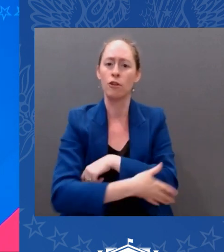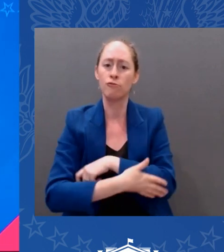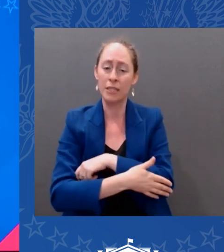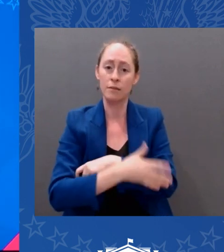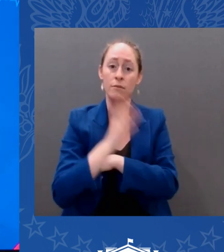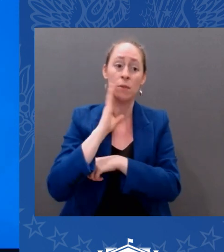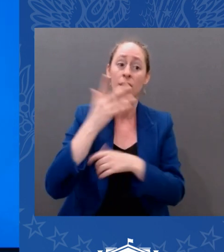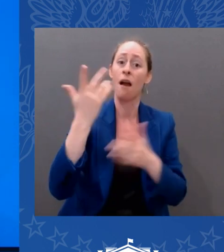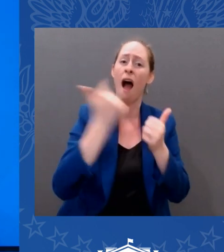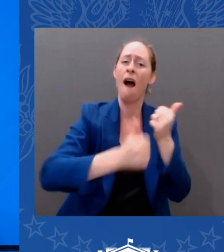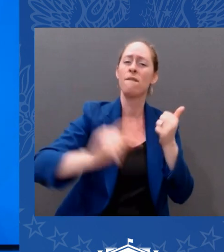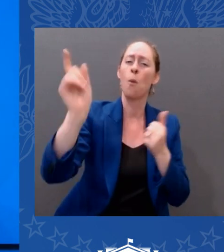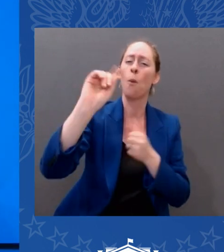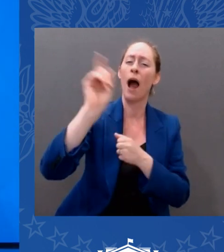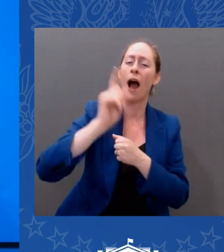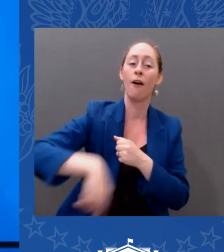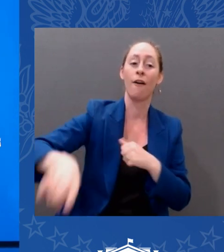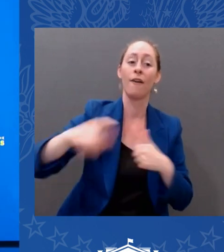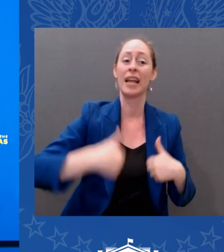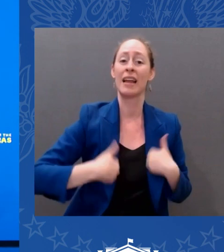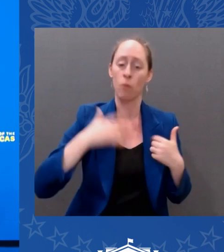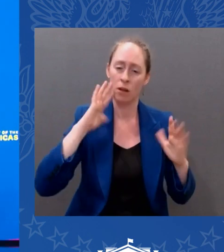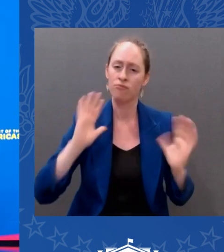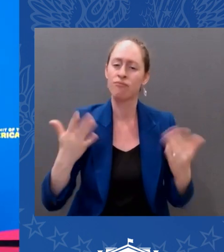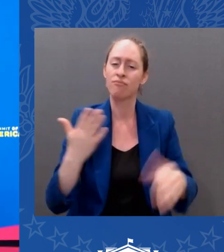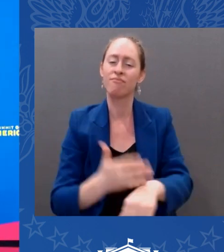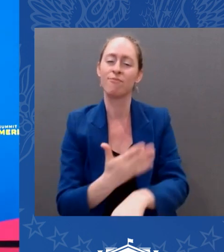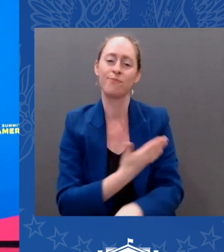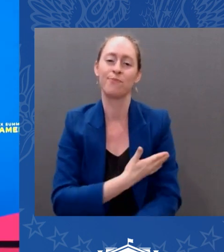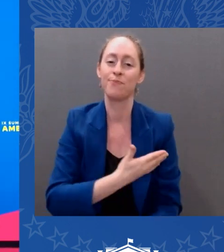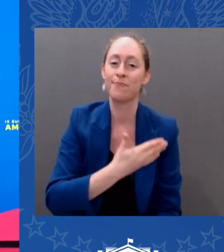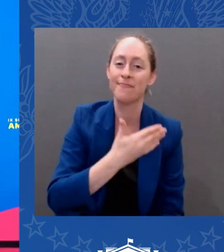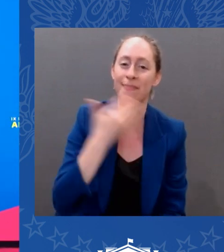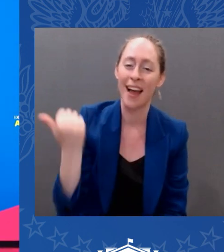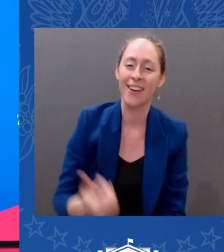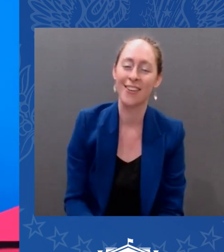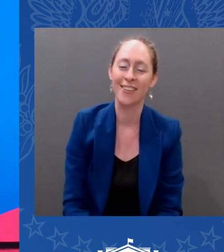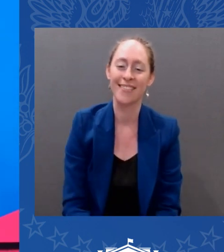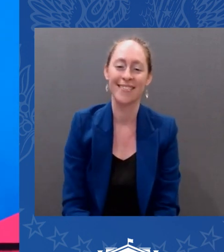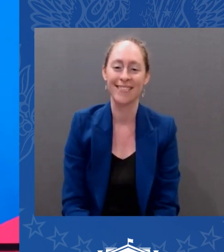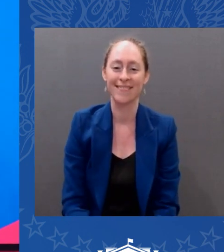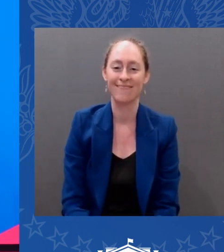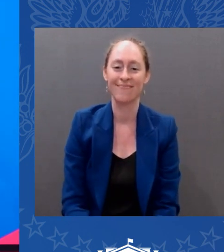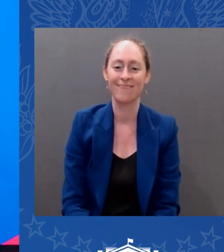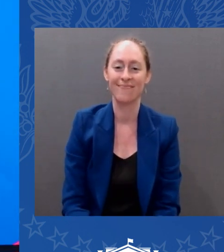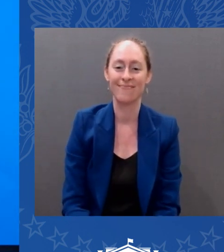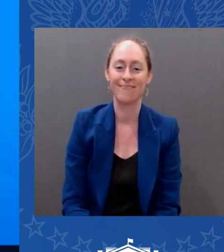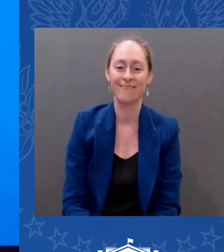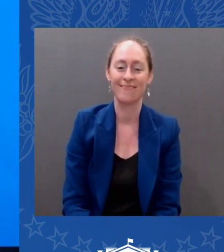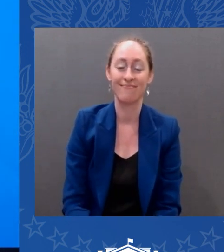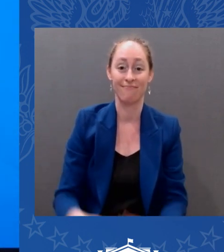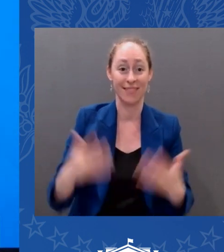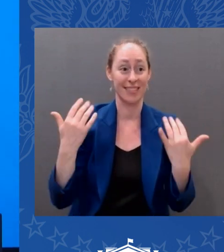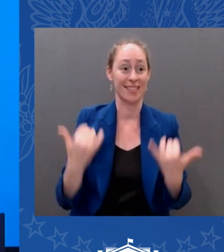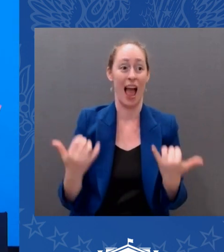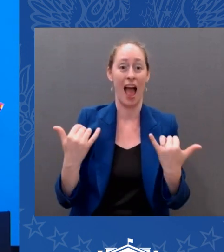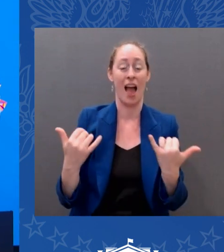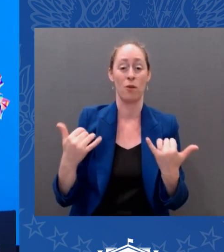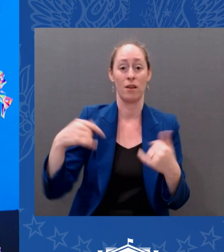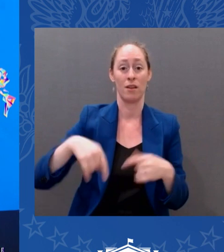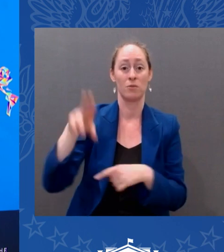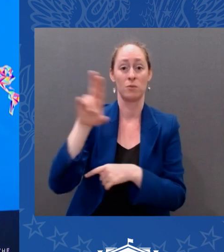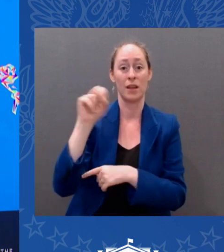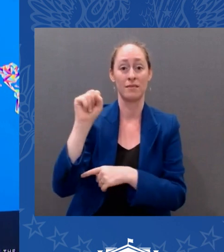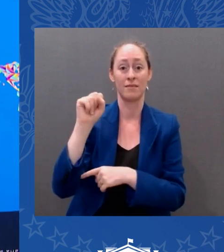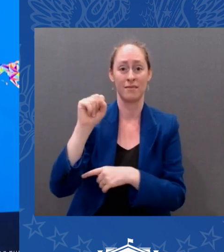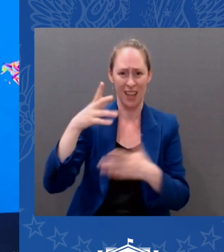do, what will the United States do for the Americas? The question is what we can accomplish by working together as true